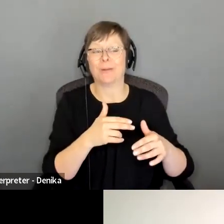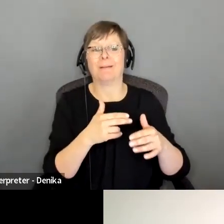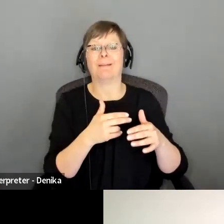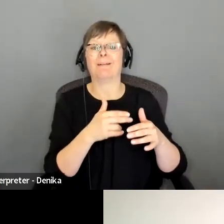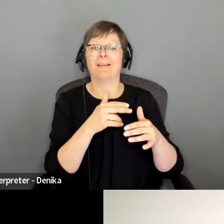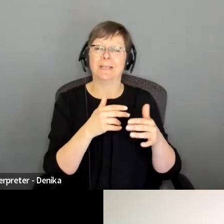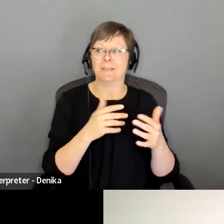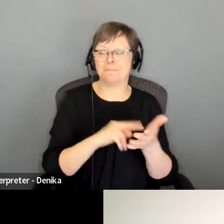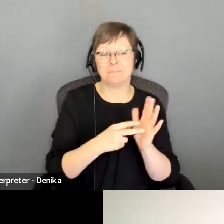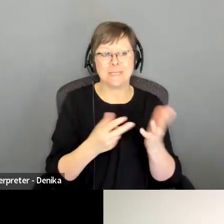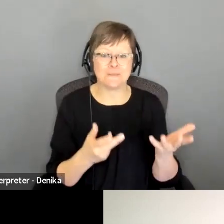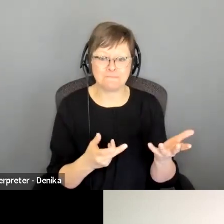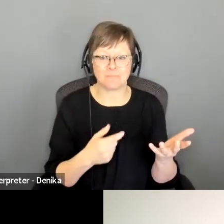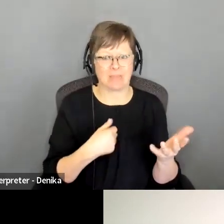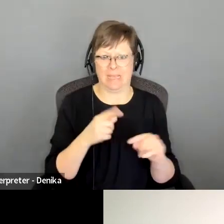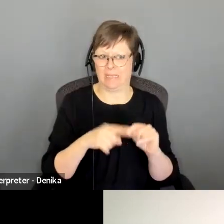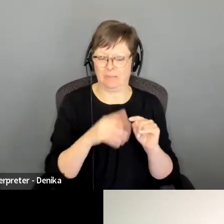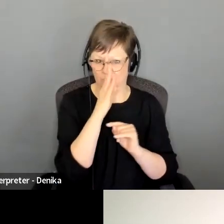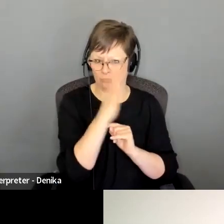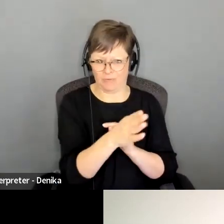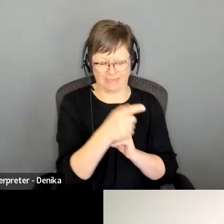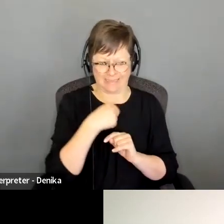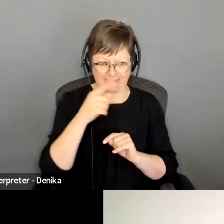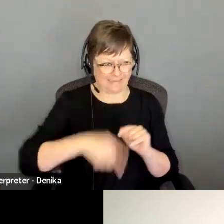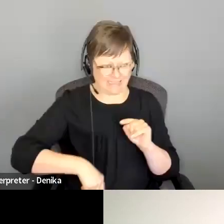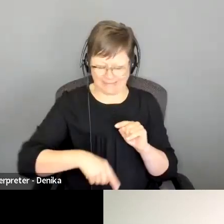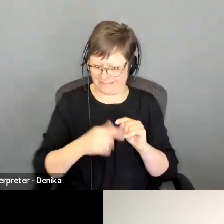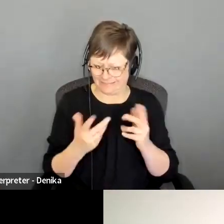don't feel like you could be like direct, like I'm going to sit down and use the